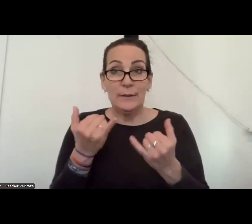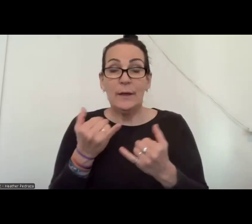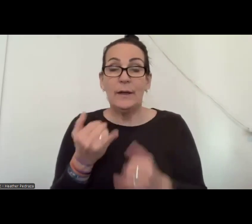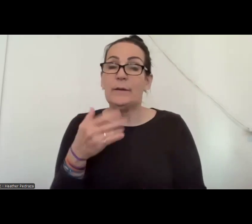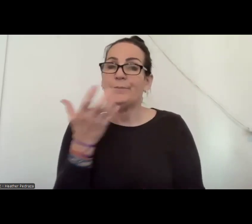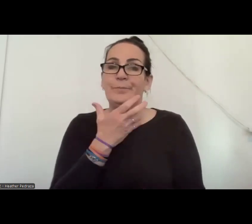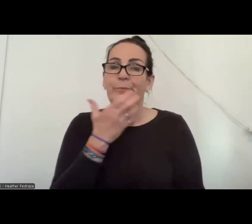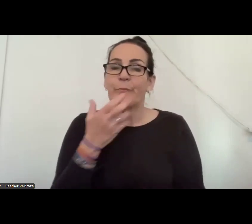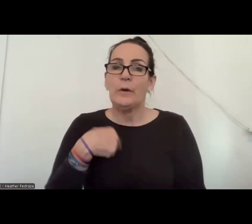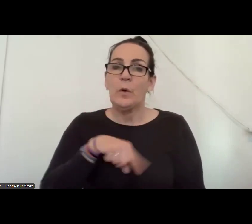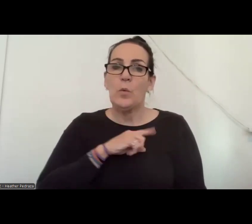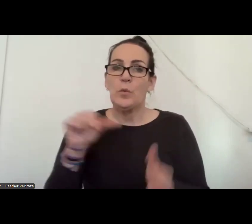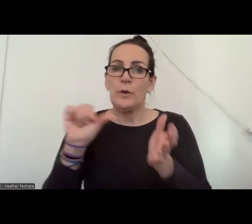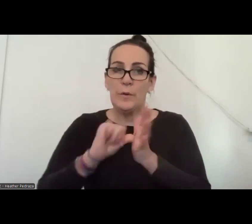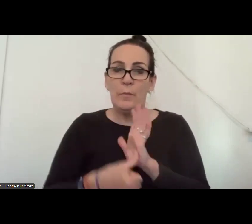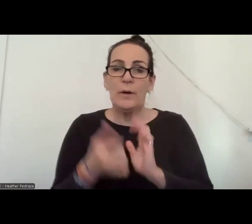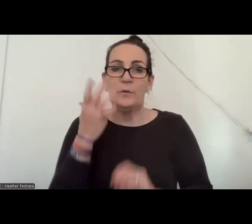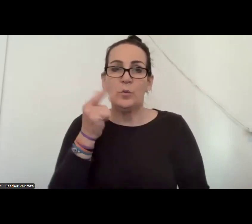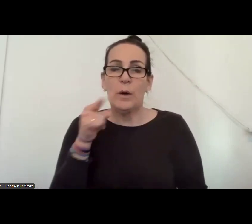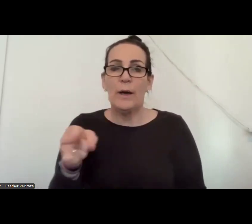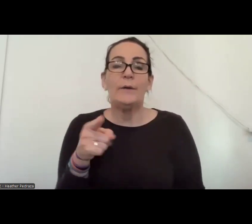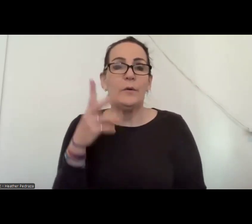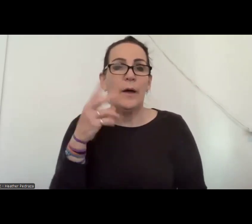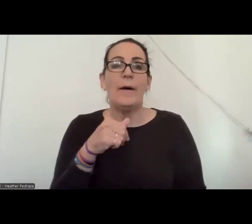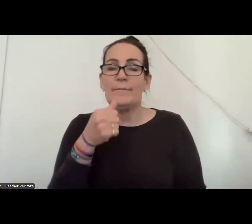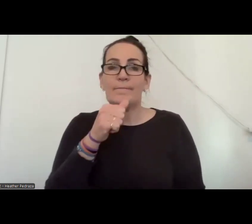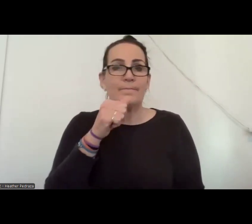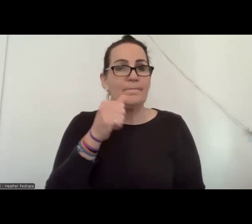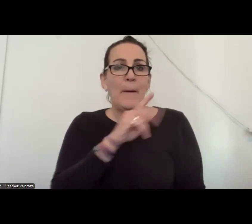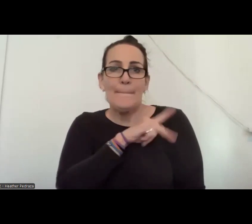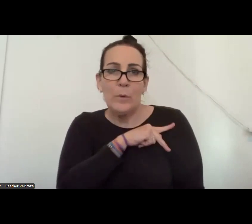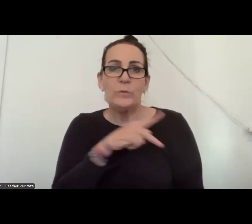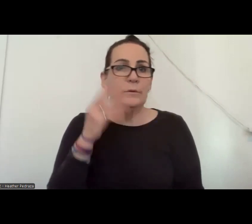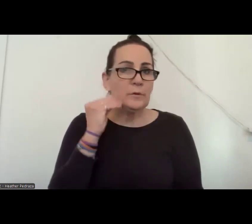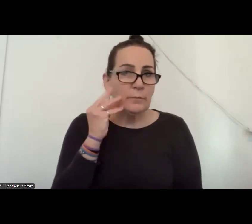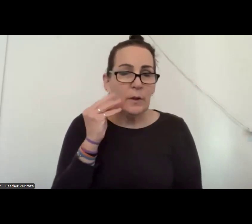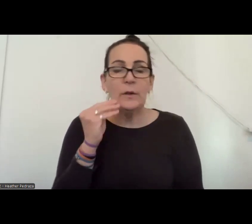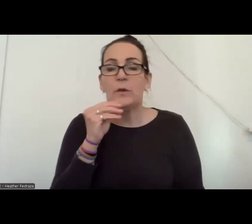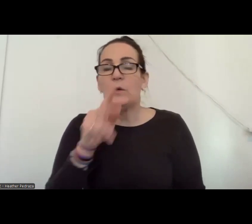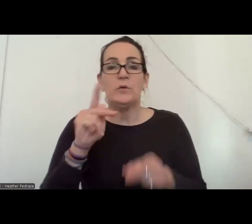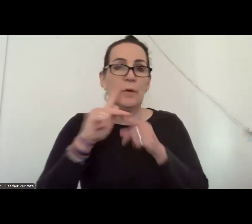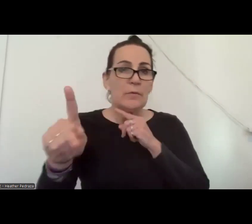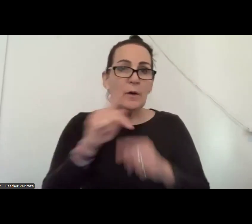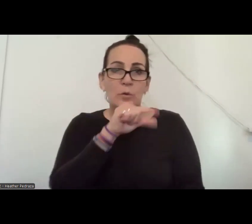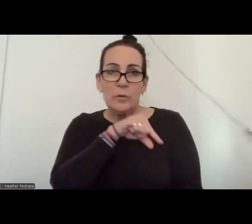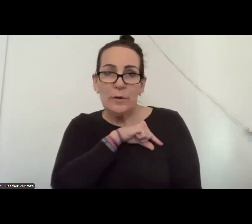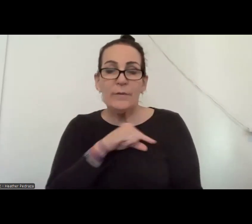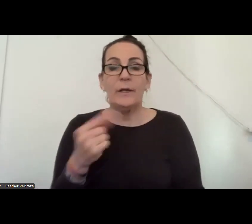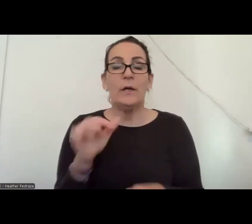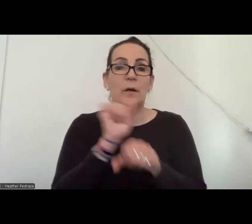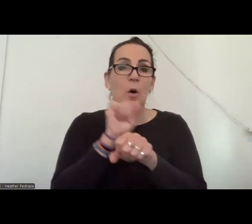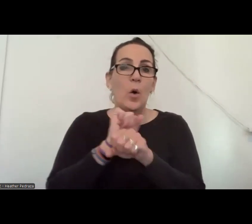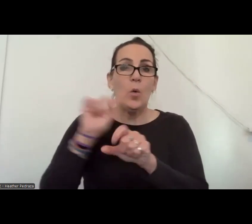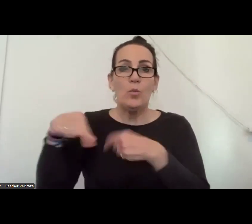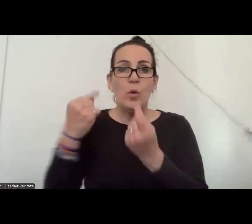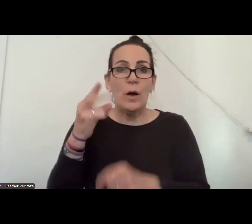out because of your personal commitment, your professional qualifications, your work history, and the geography that